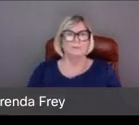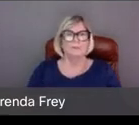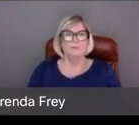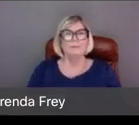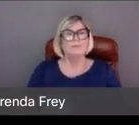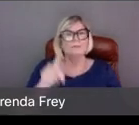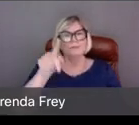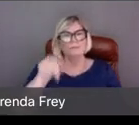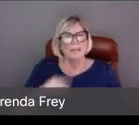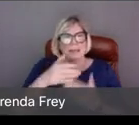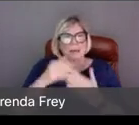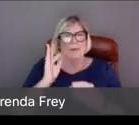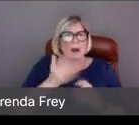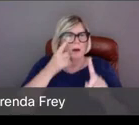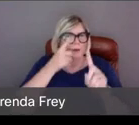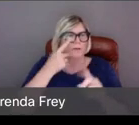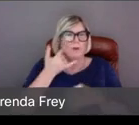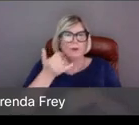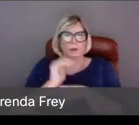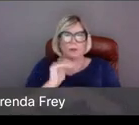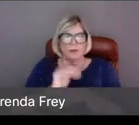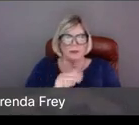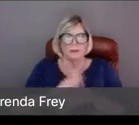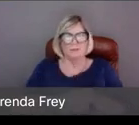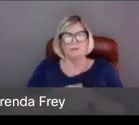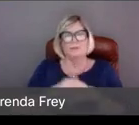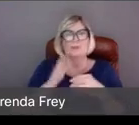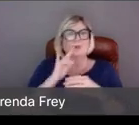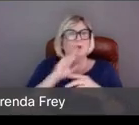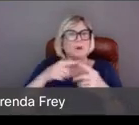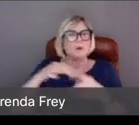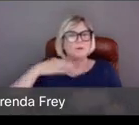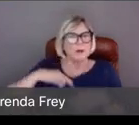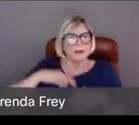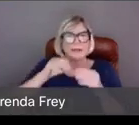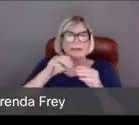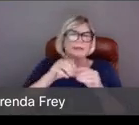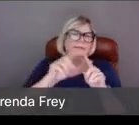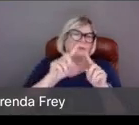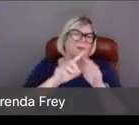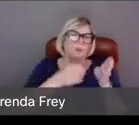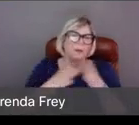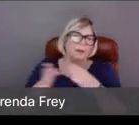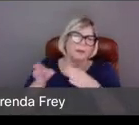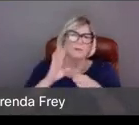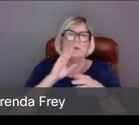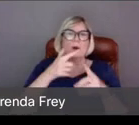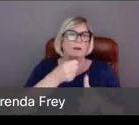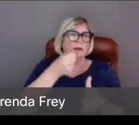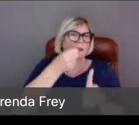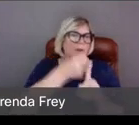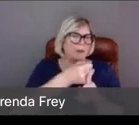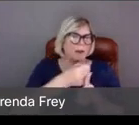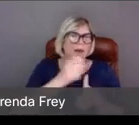So these are some of our objectives for the evening. We're going to talk about credit in many different ways. We're going to talk about the impacts